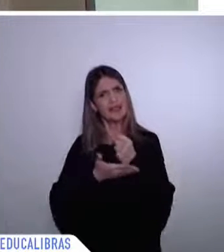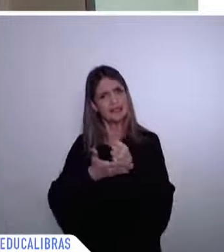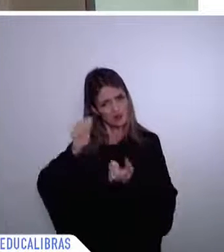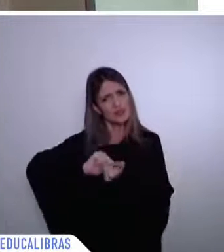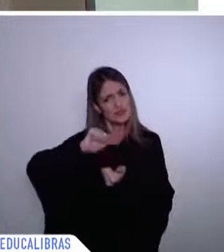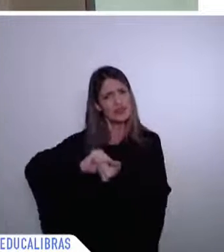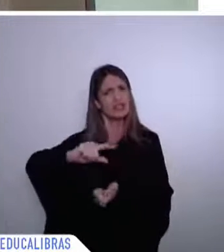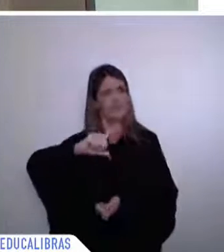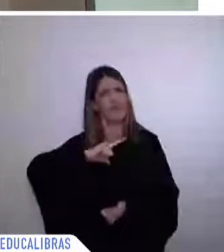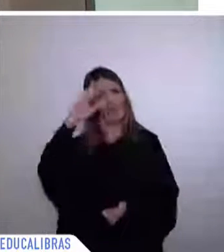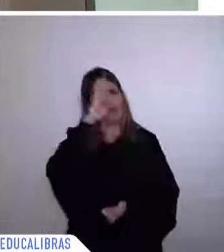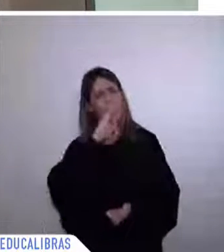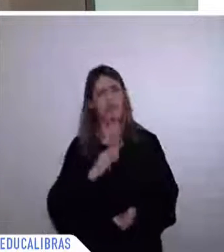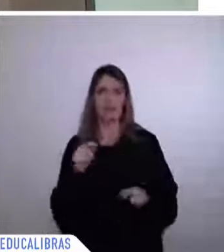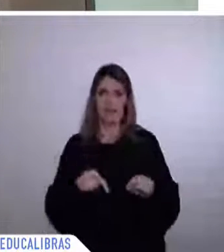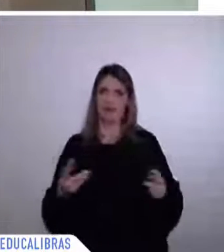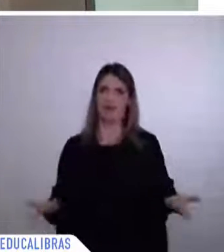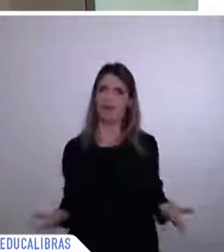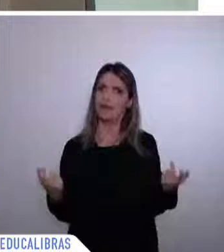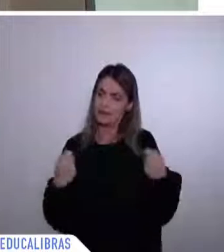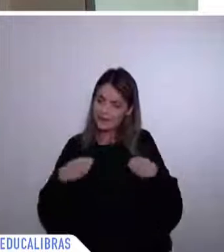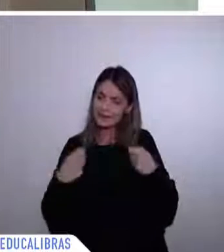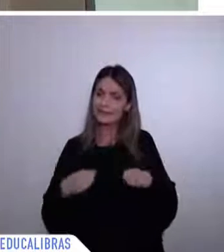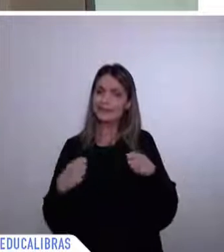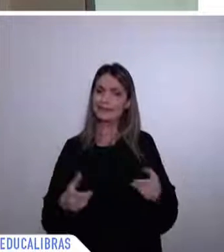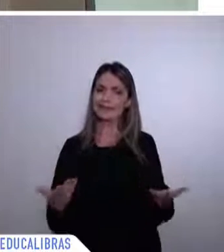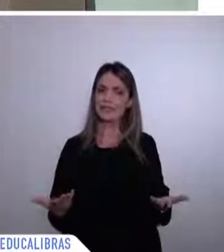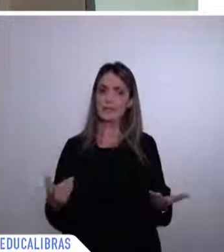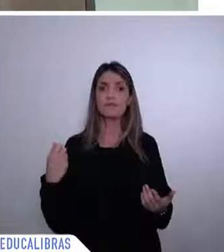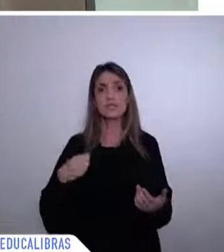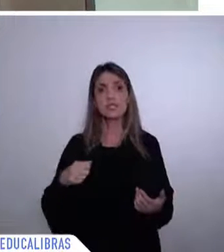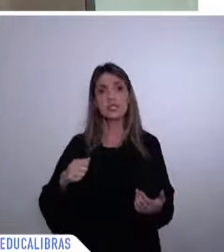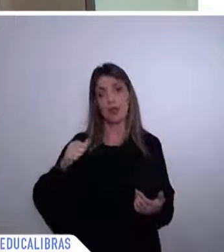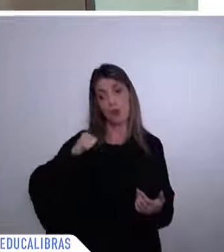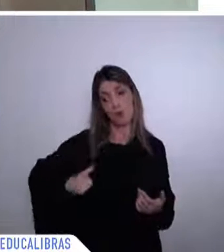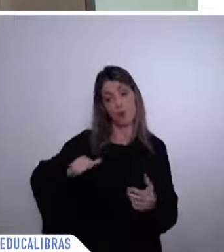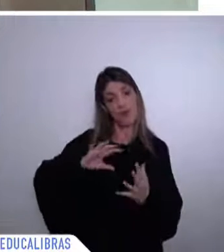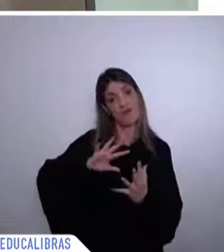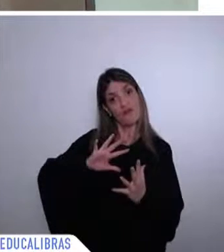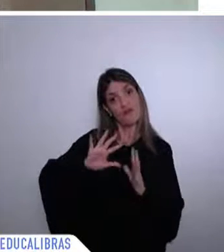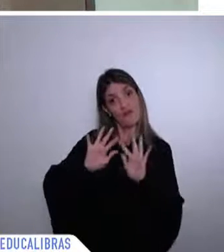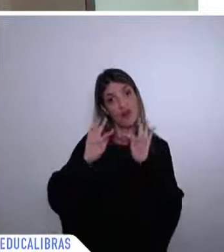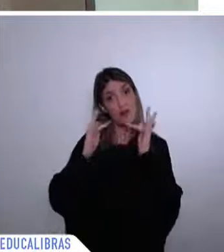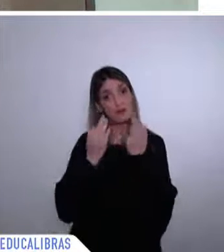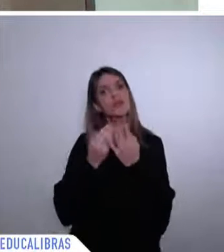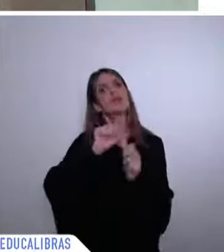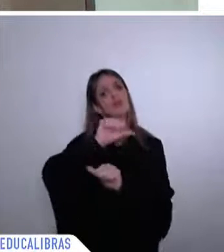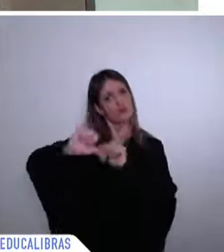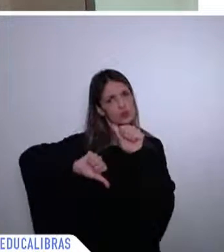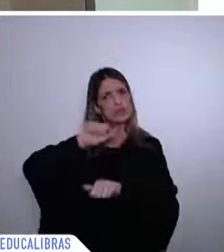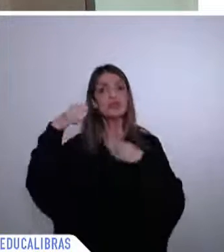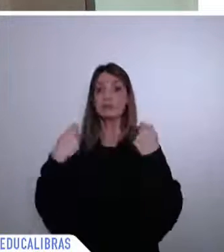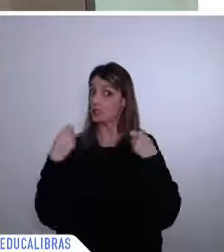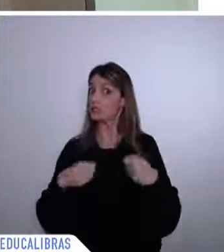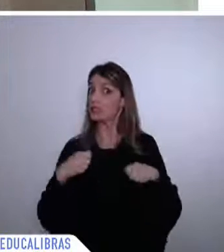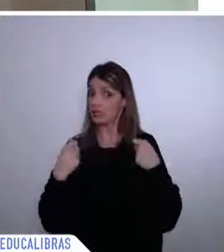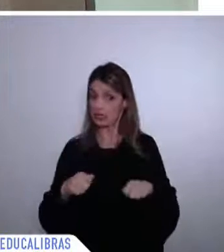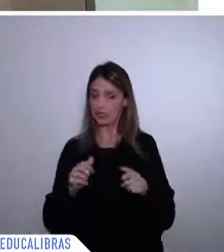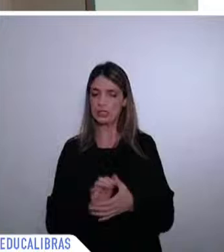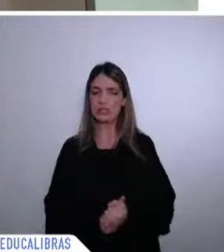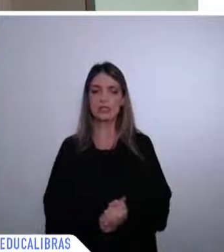basic universal income for Brazil with quality. Changing Bolsa Familia and treat it